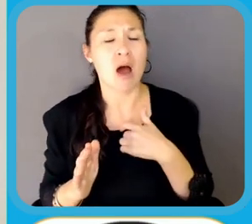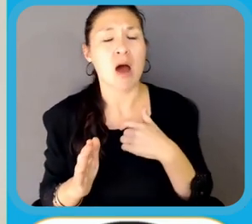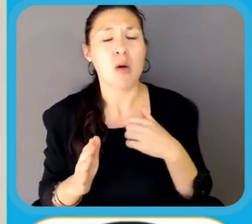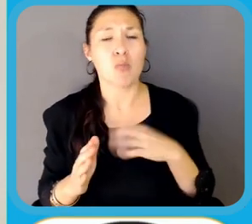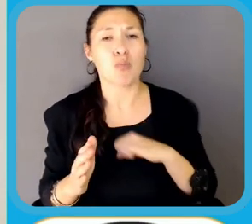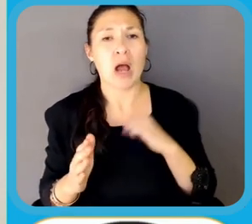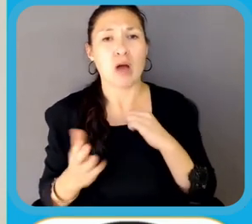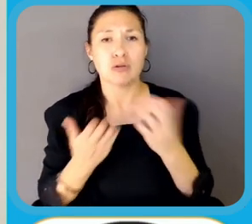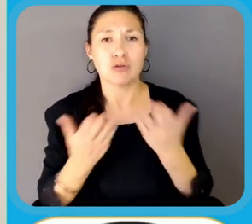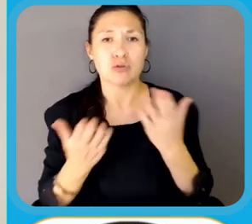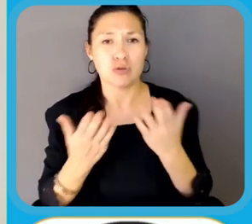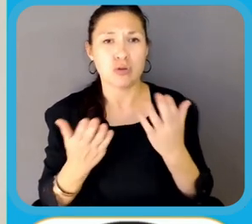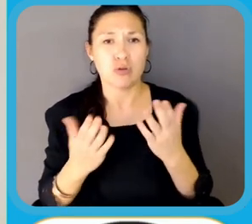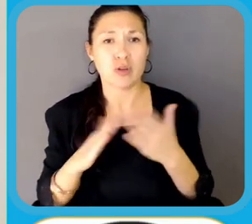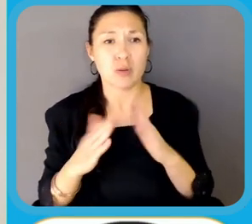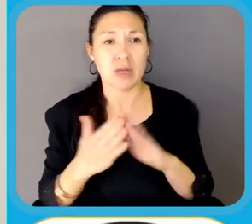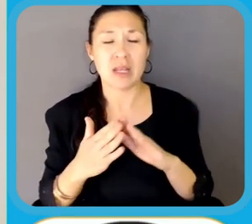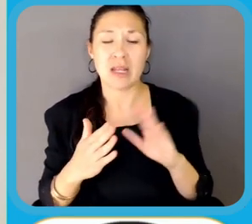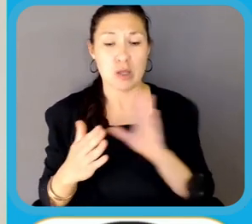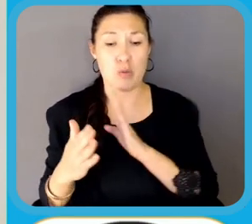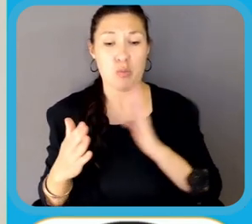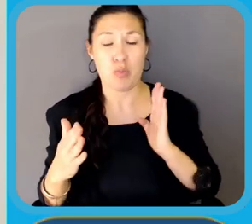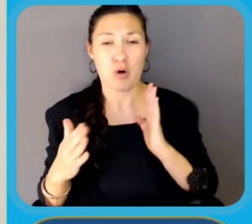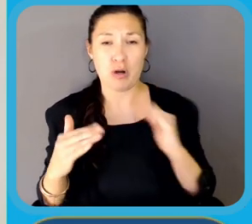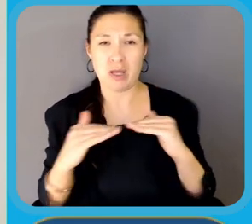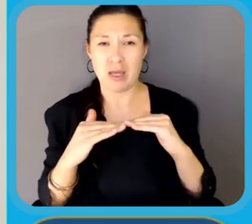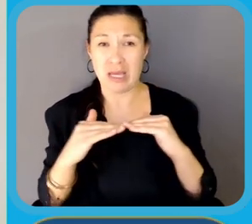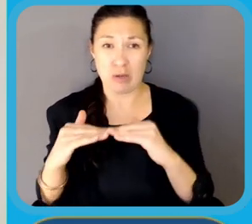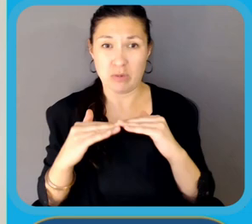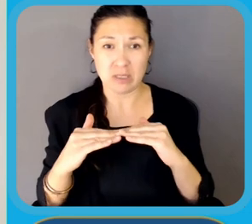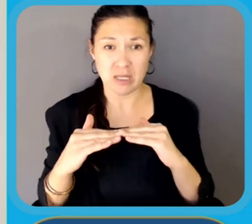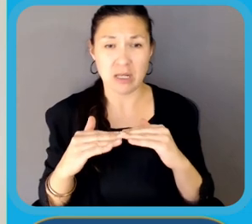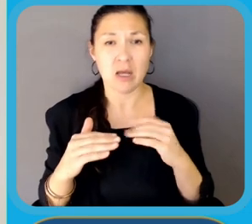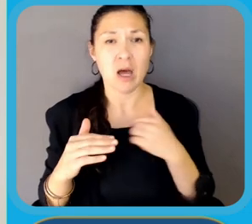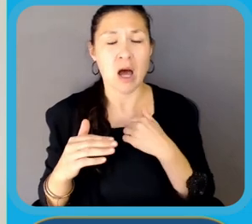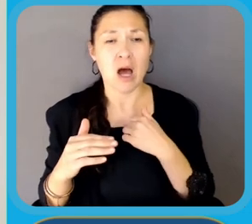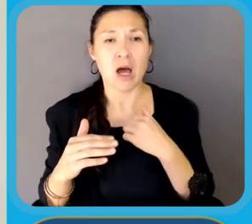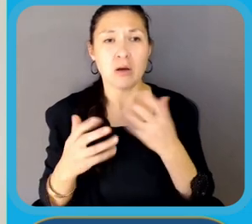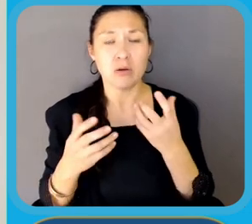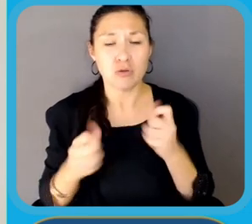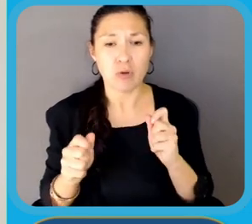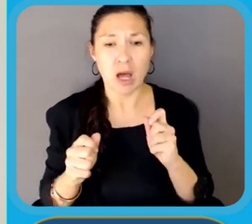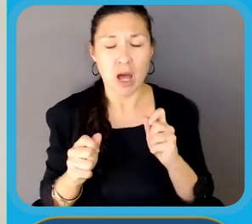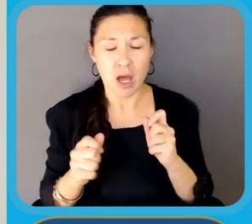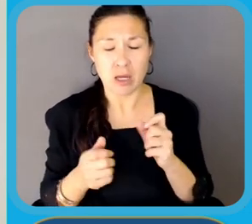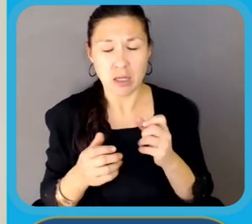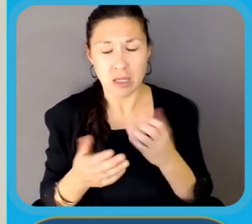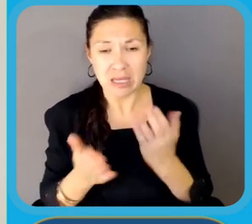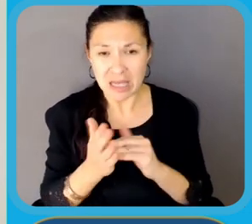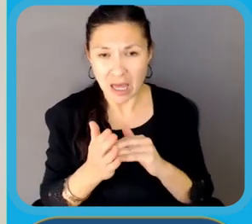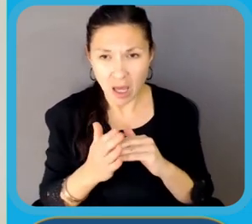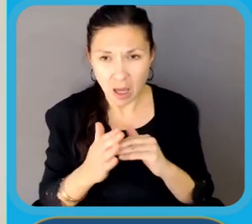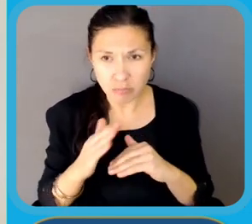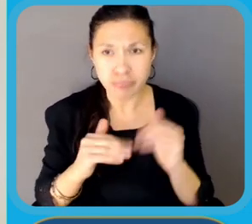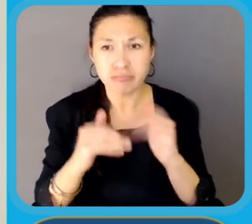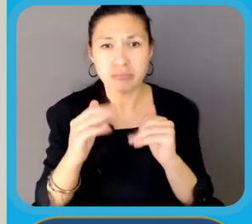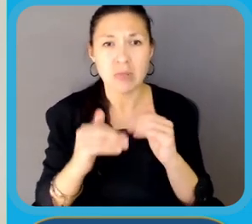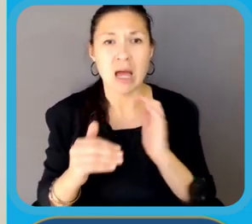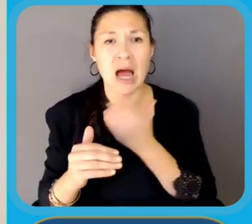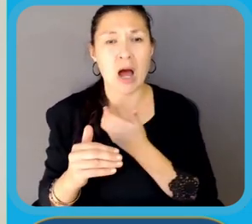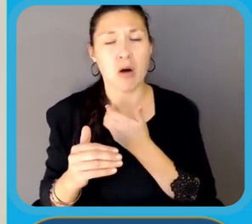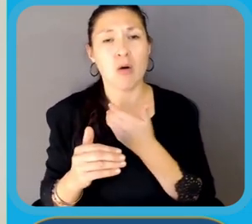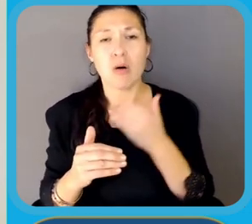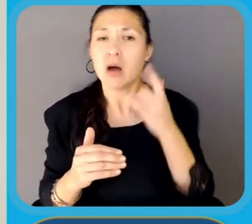Board of Equalization. And as I look to reconstructing California's economy with a lens towards equity and fairness, I